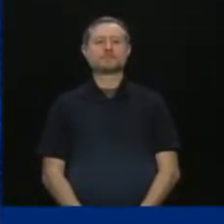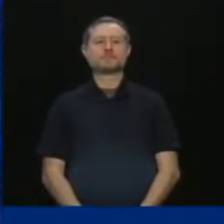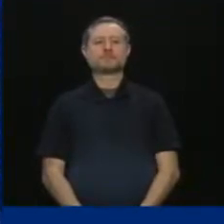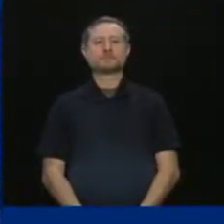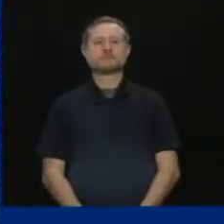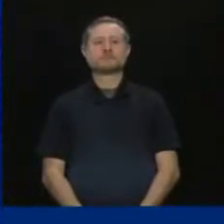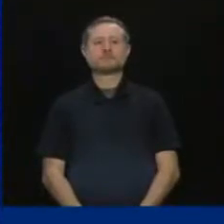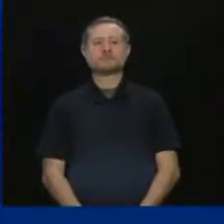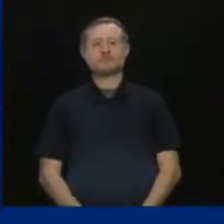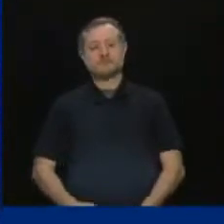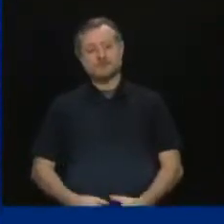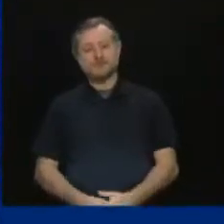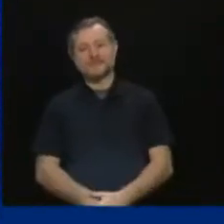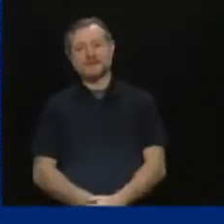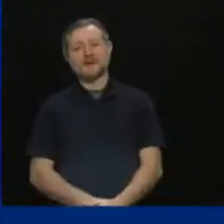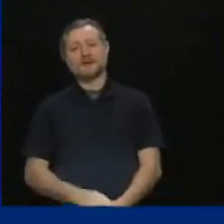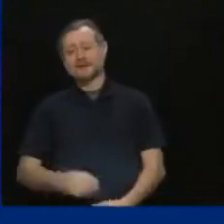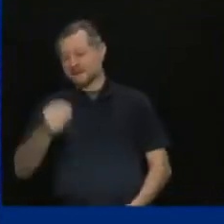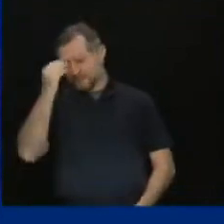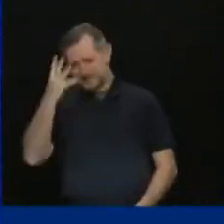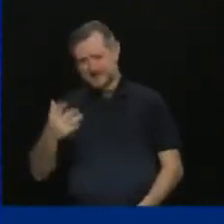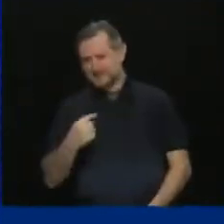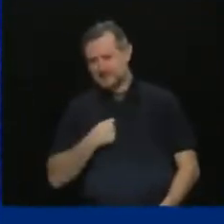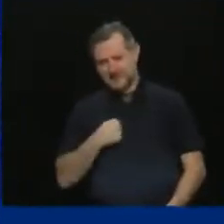I never get comfortable.